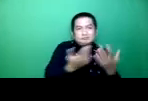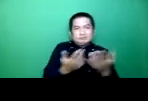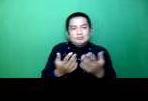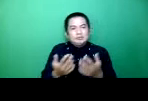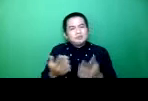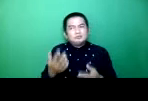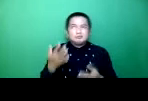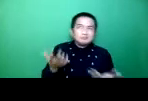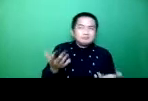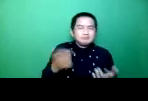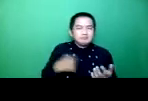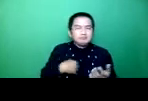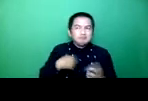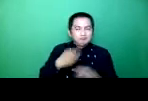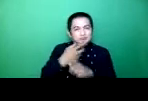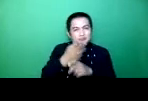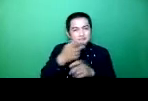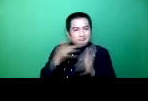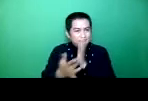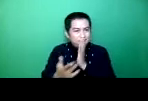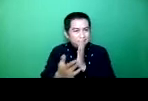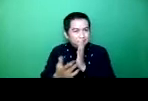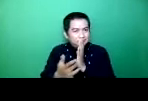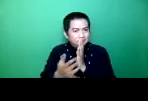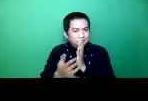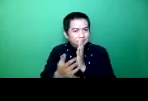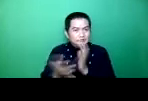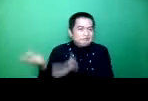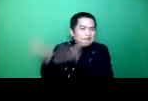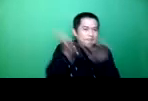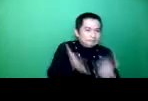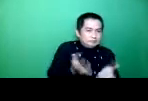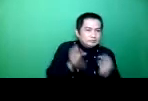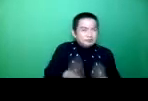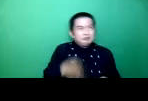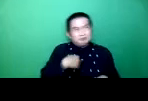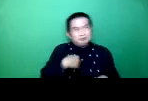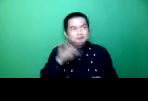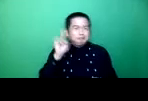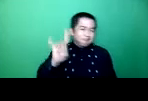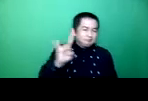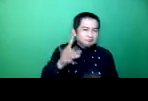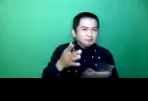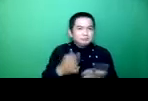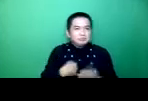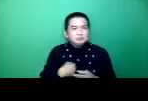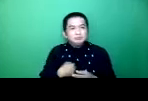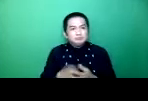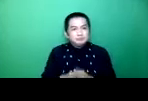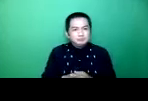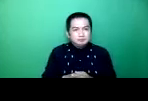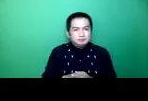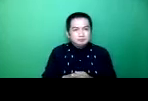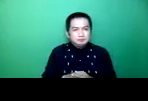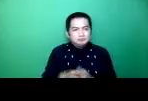can I just do this digitally instead? Instead of having to carry a textbook, can I just have a PDF? Instead of having to go